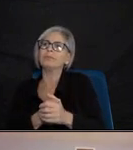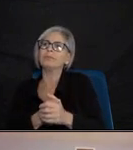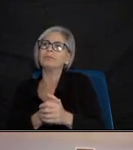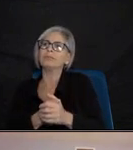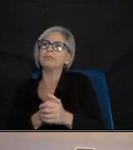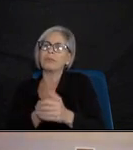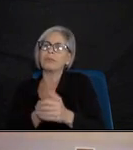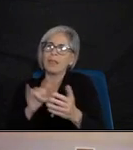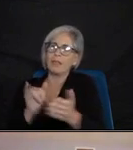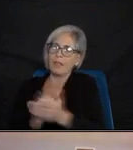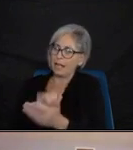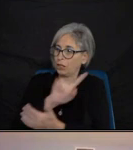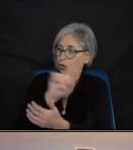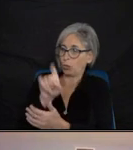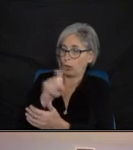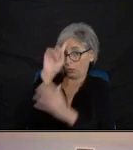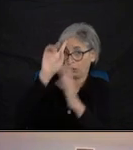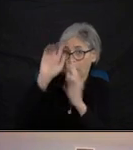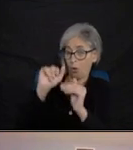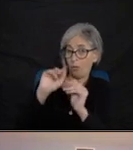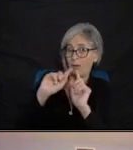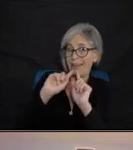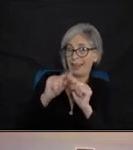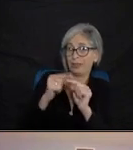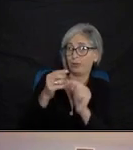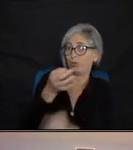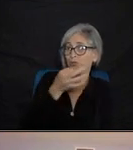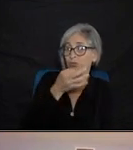That's a question we're going to hopefully get answered soon.